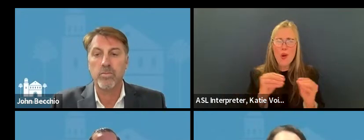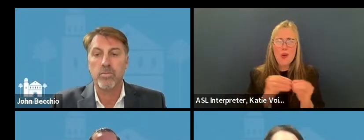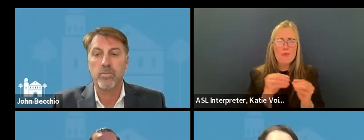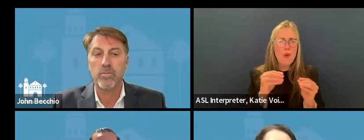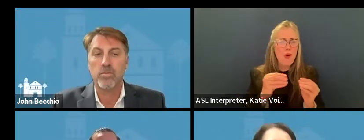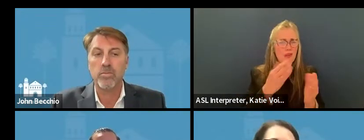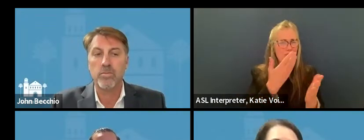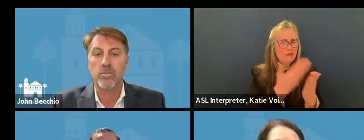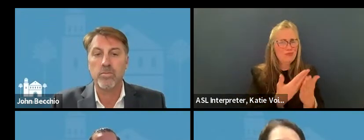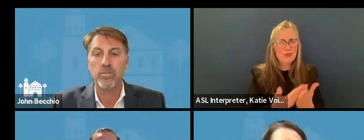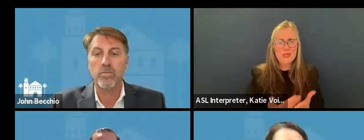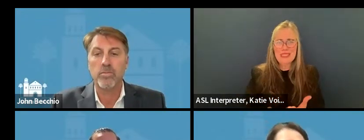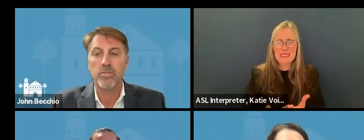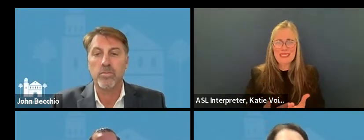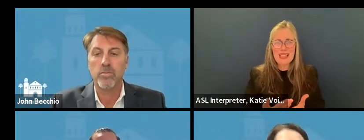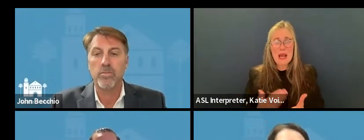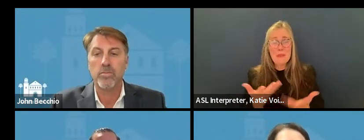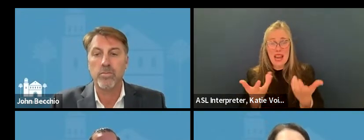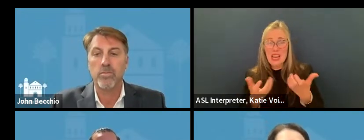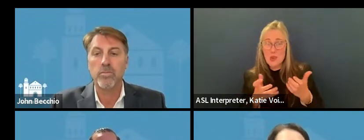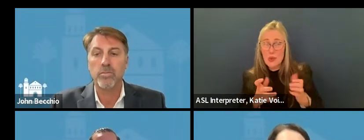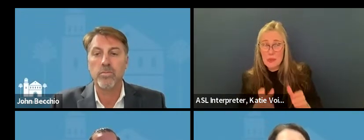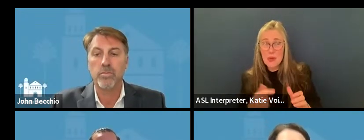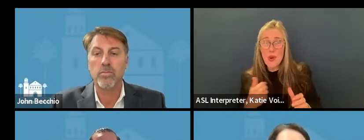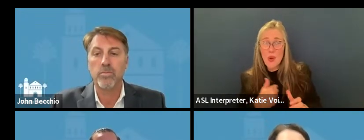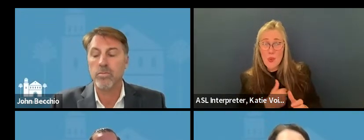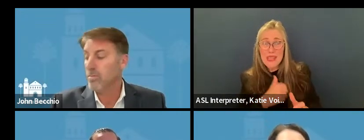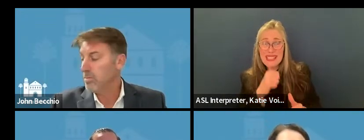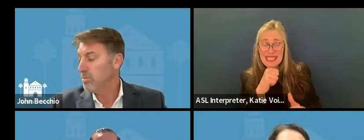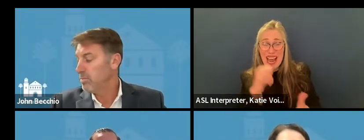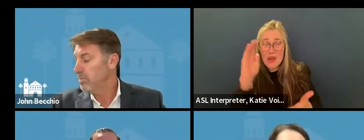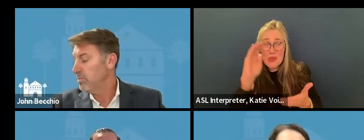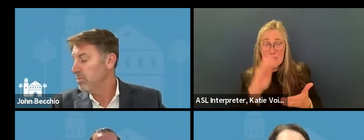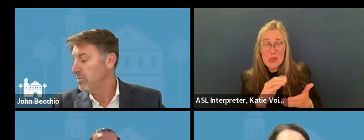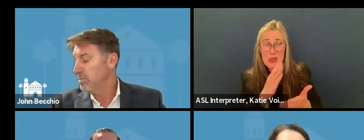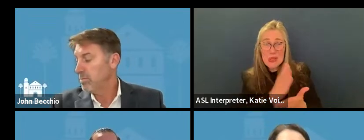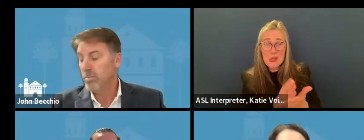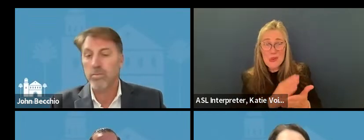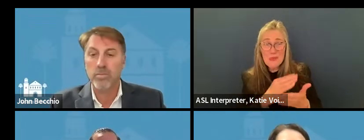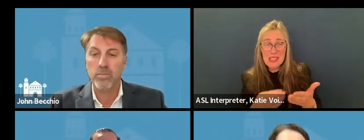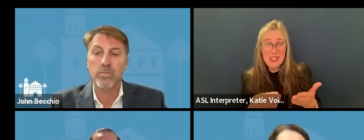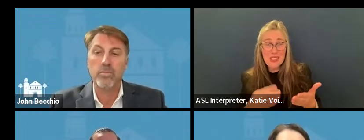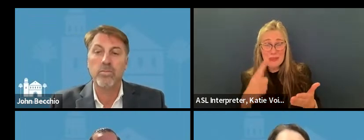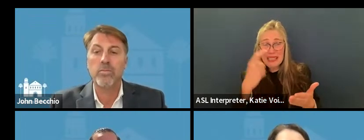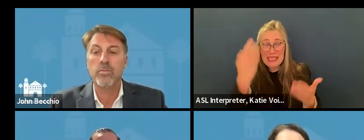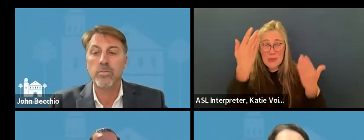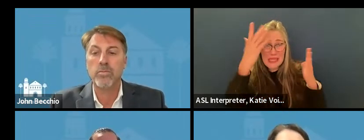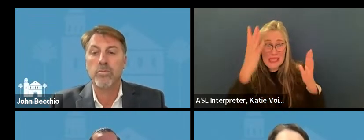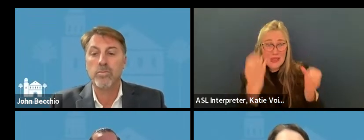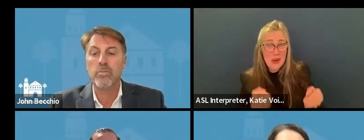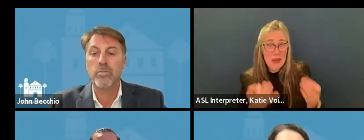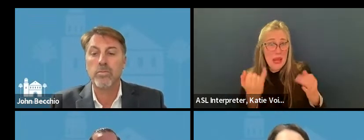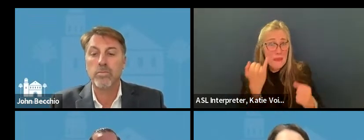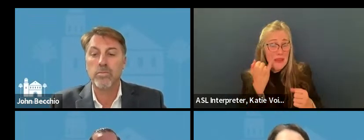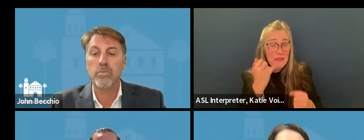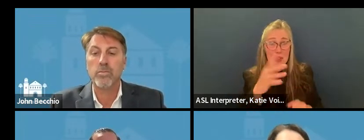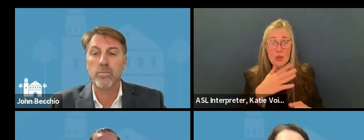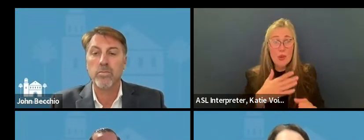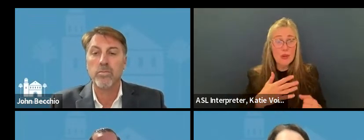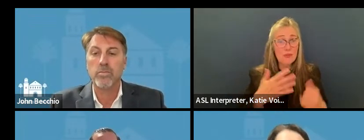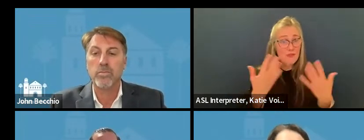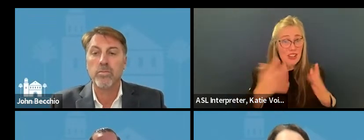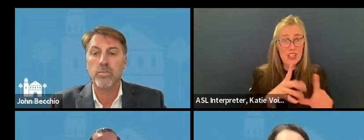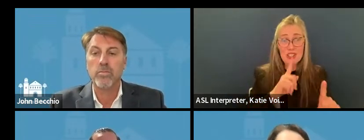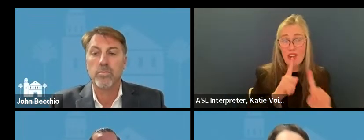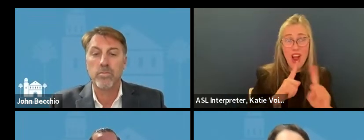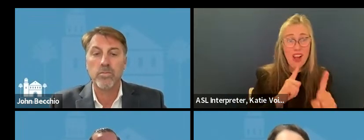I was just to make sure that we weren't under budgeting you just because we didn't know that number. But if you're good with that and you've talked to the folks involved, I'm